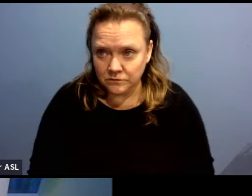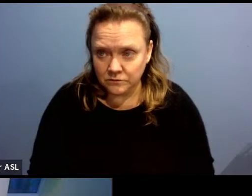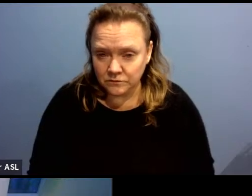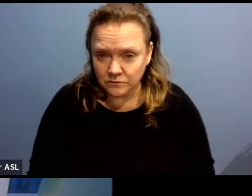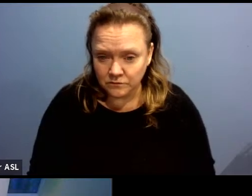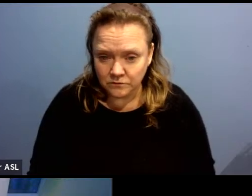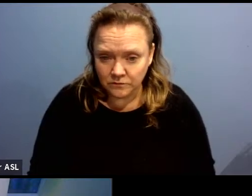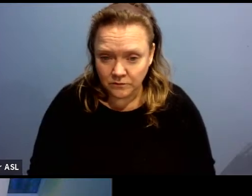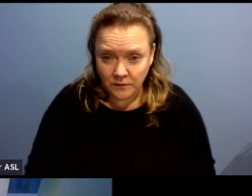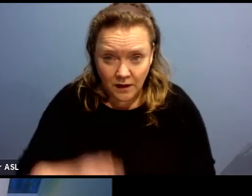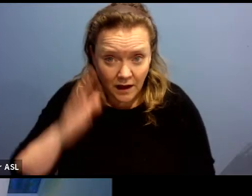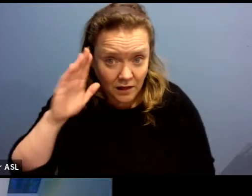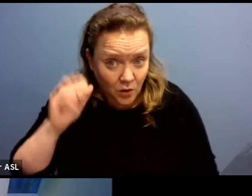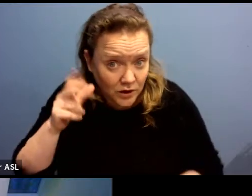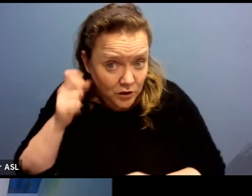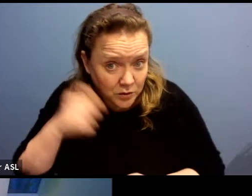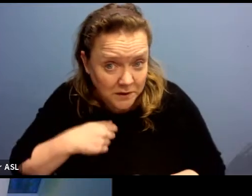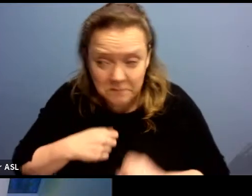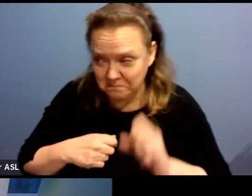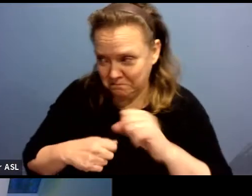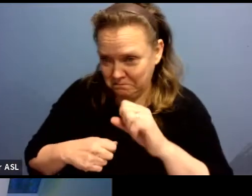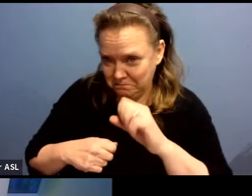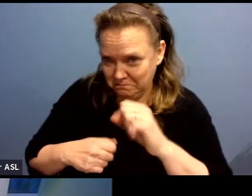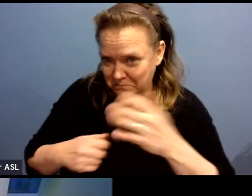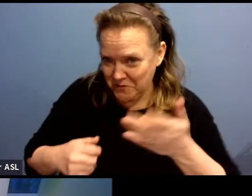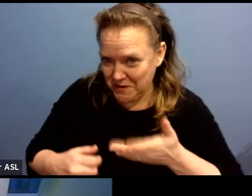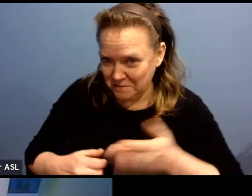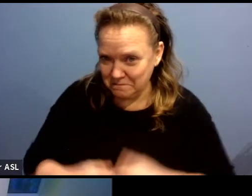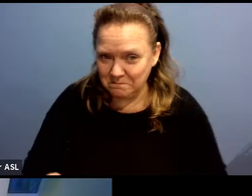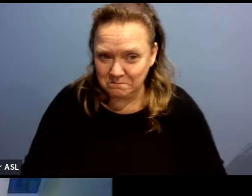Hello, can you hear me? Yes, we can. Welcome.